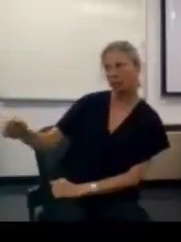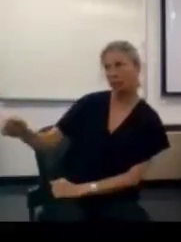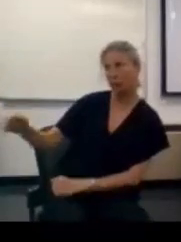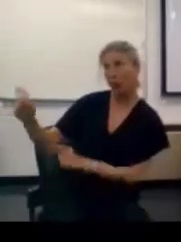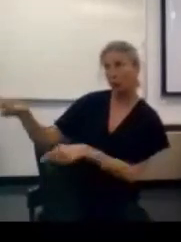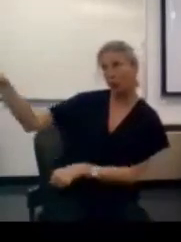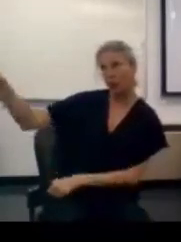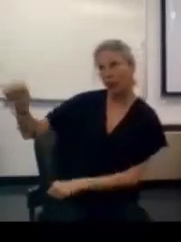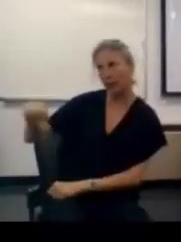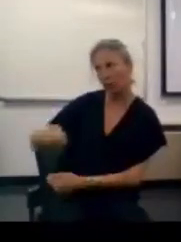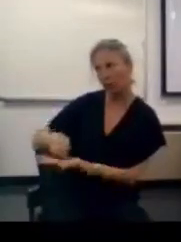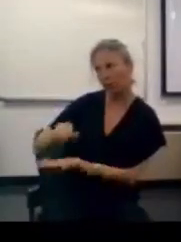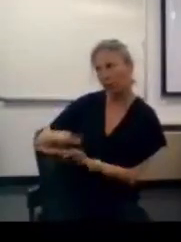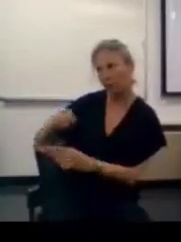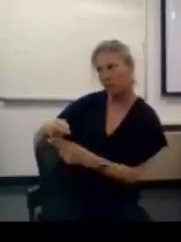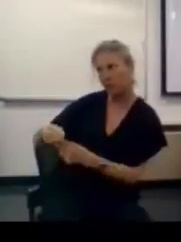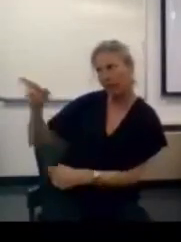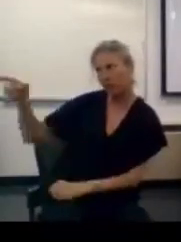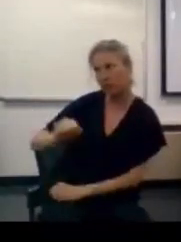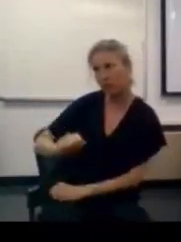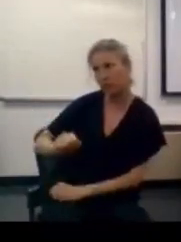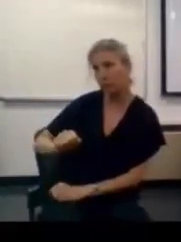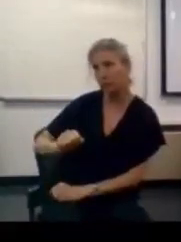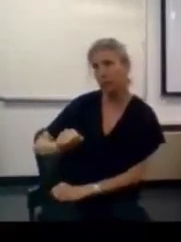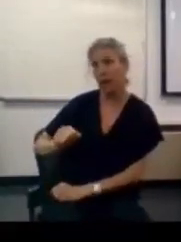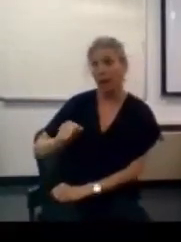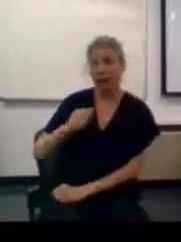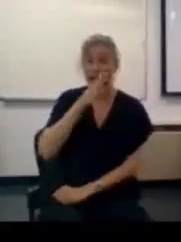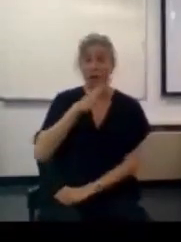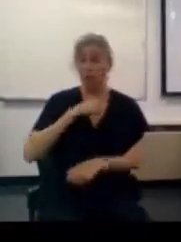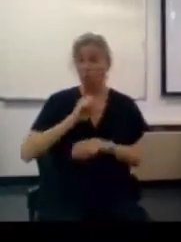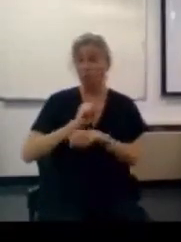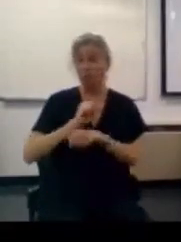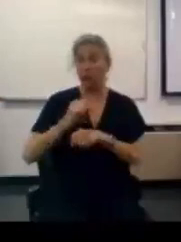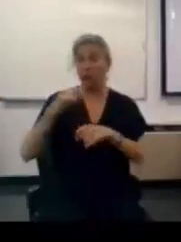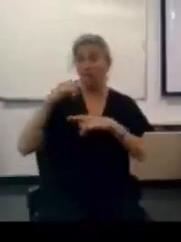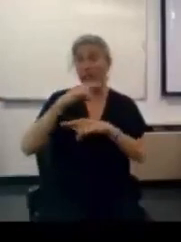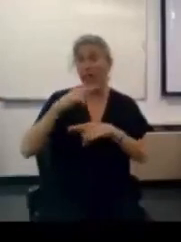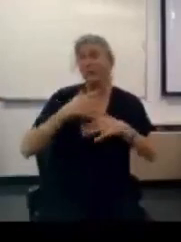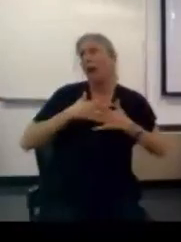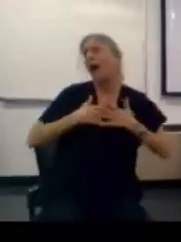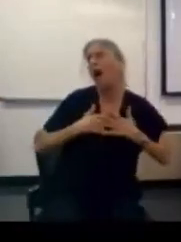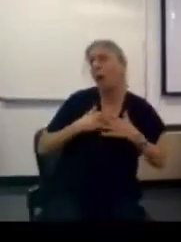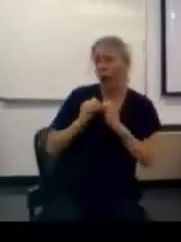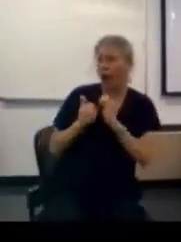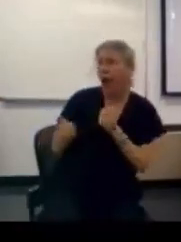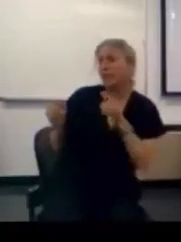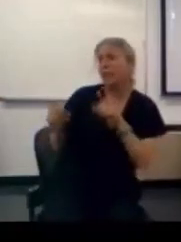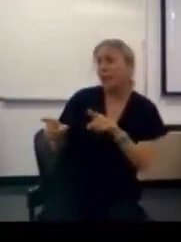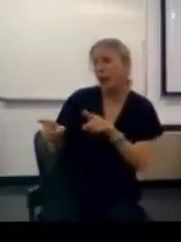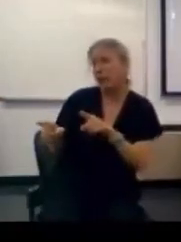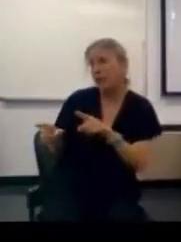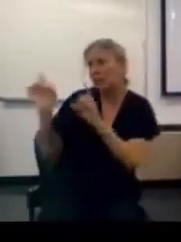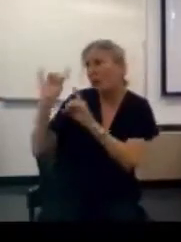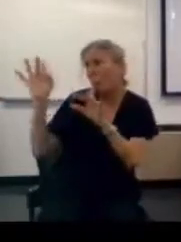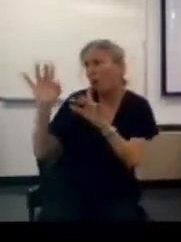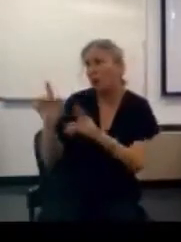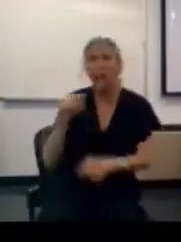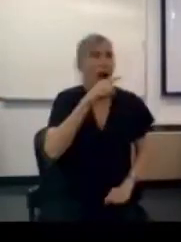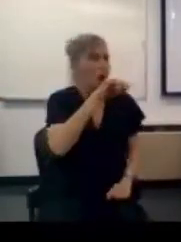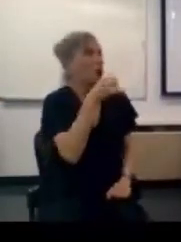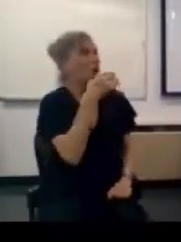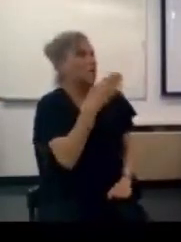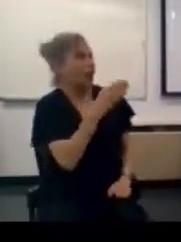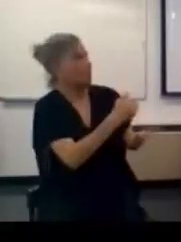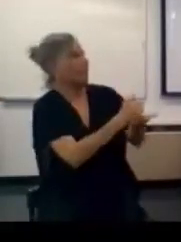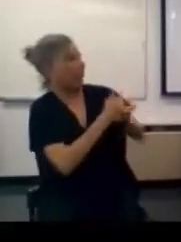allowed. So stop it, and I'm reporting you right now. So I looked up, and the poor stewardess, she was saying, how could he talk to you like that? That's